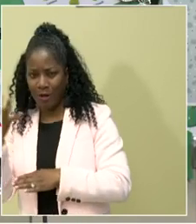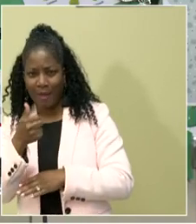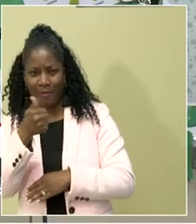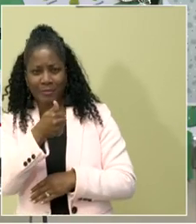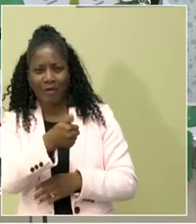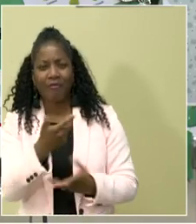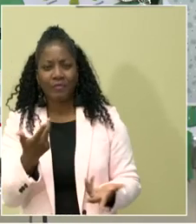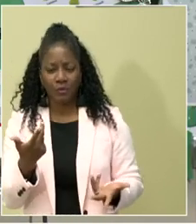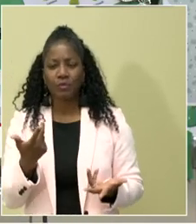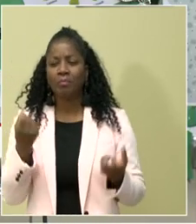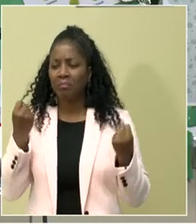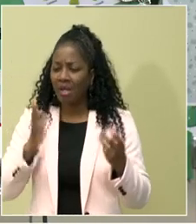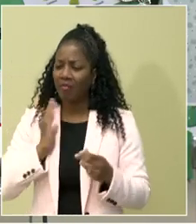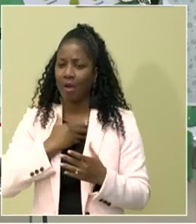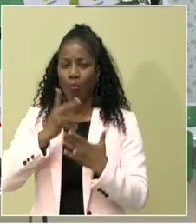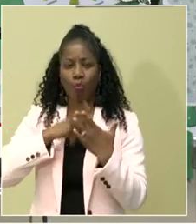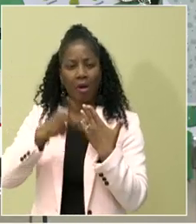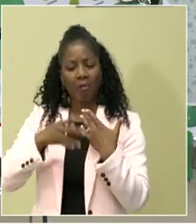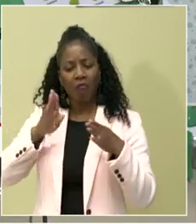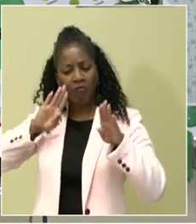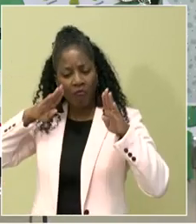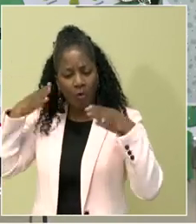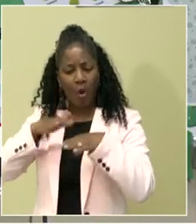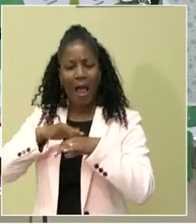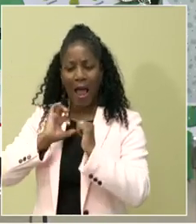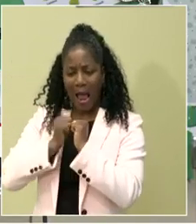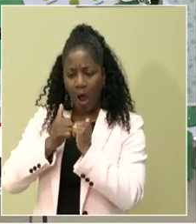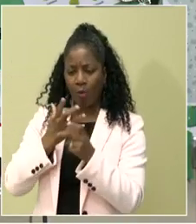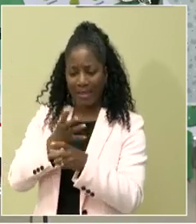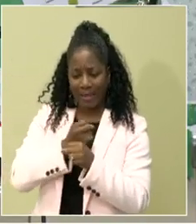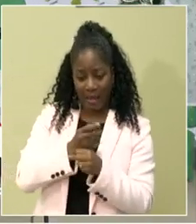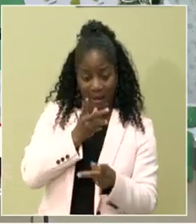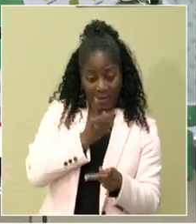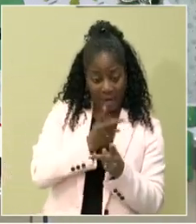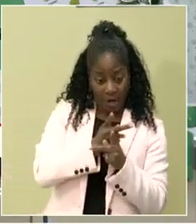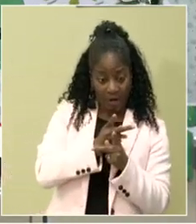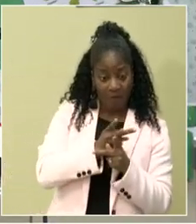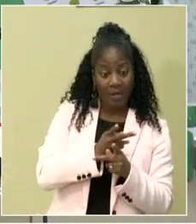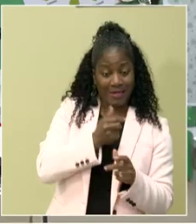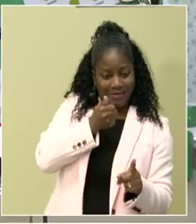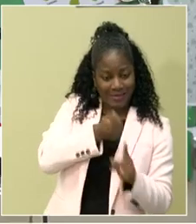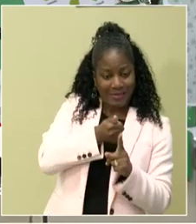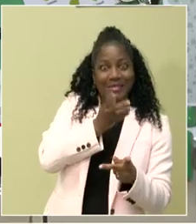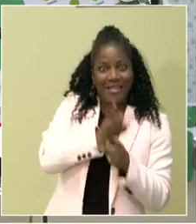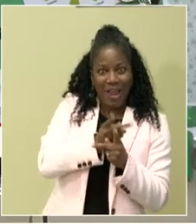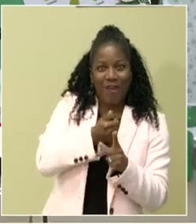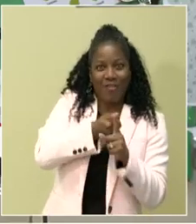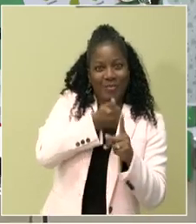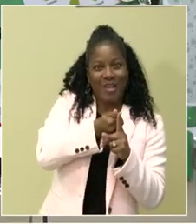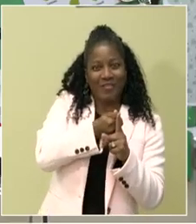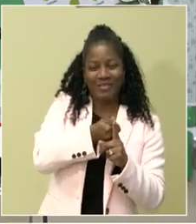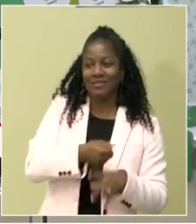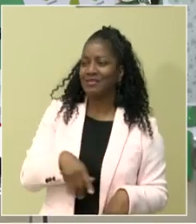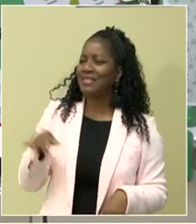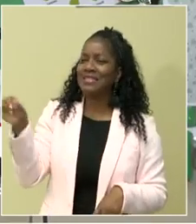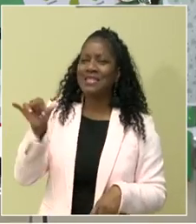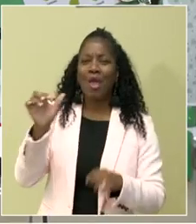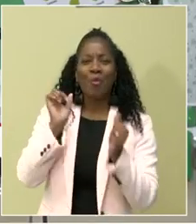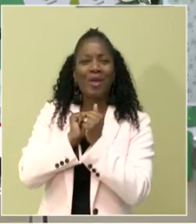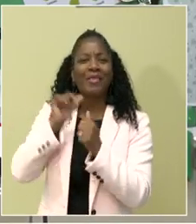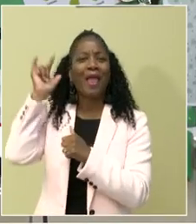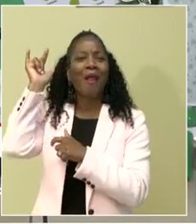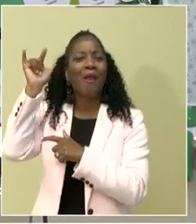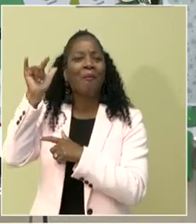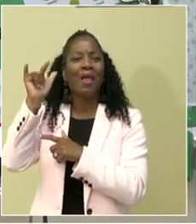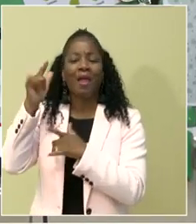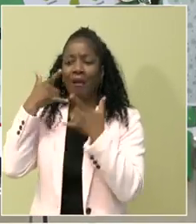a lot of our programs focus on how do we get the caregiver to take care of themselves. So just like on an airplane, you put the mask on first and then you